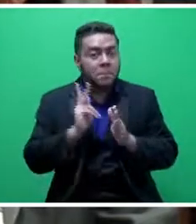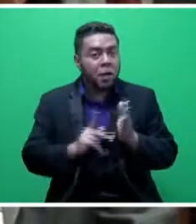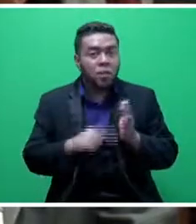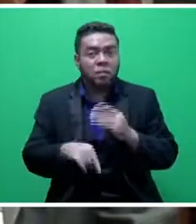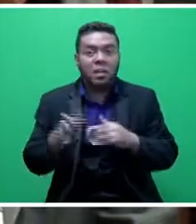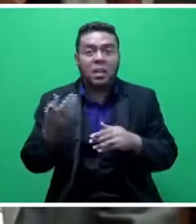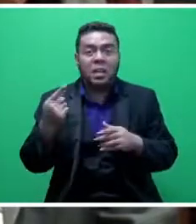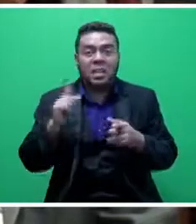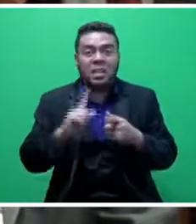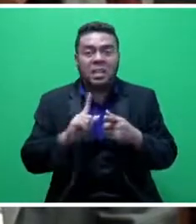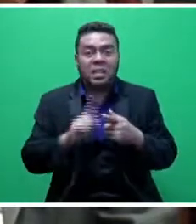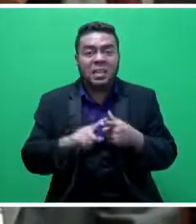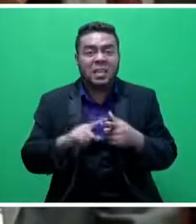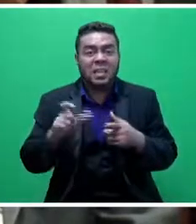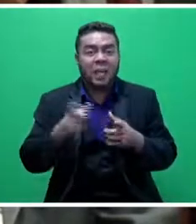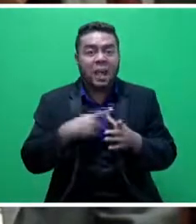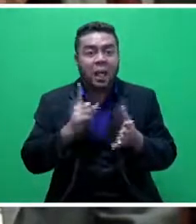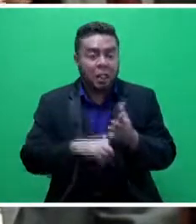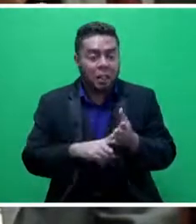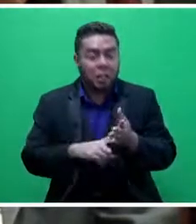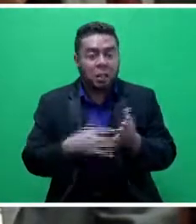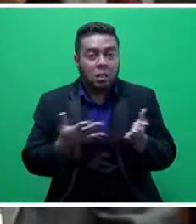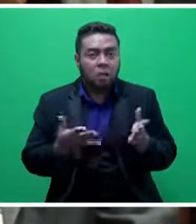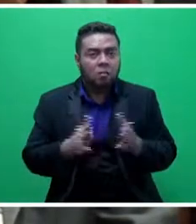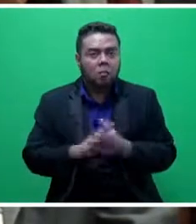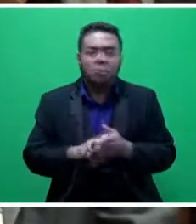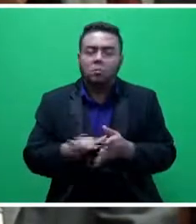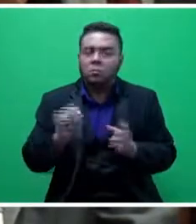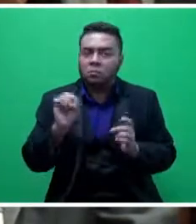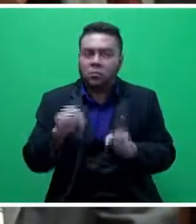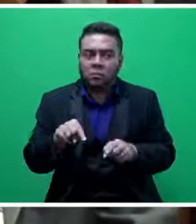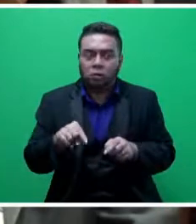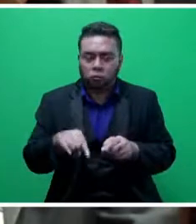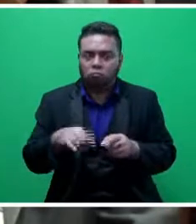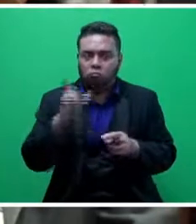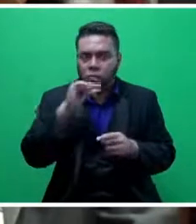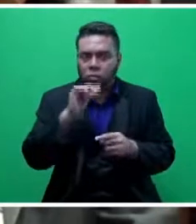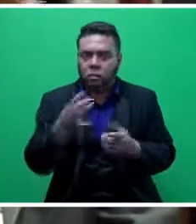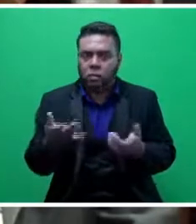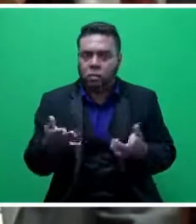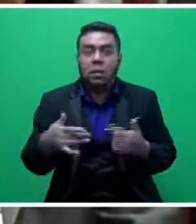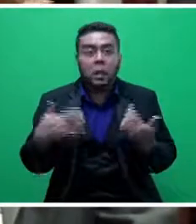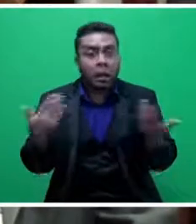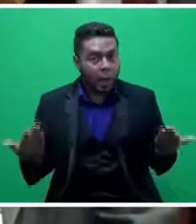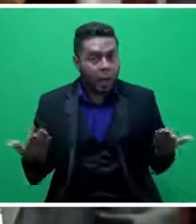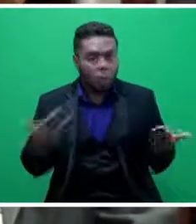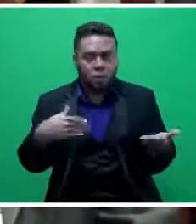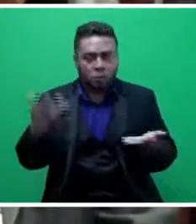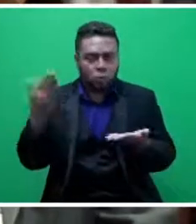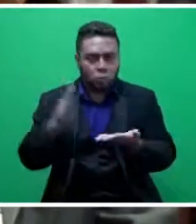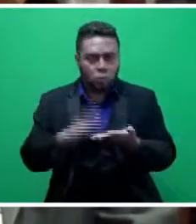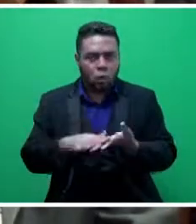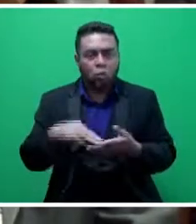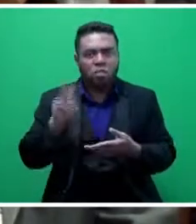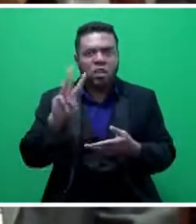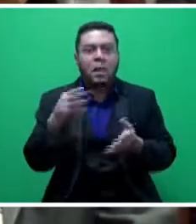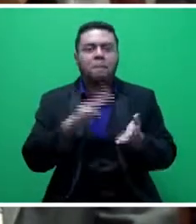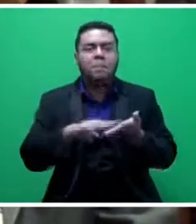framework, if you had a gross turnover of more than $1.25 million, then it was applicable to you. Now we've increased the threshold to $3